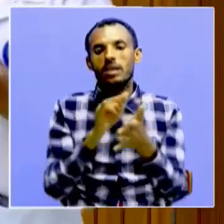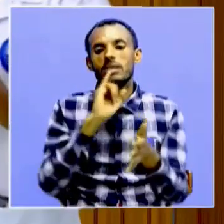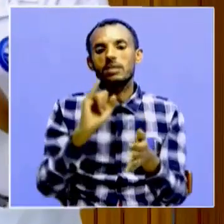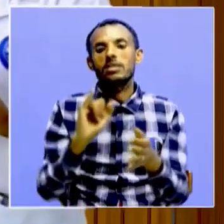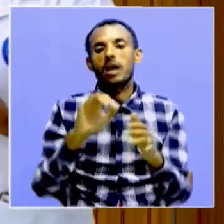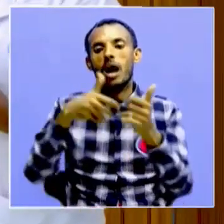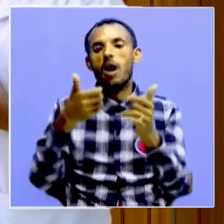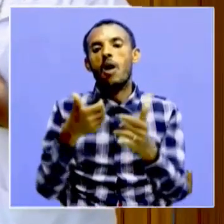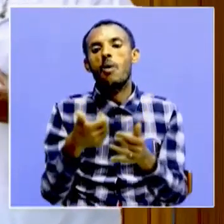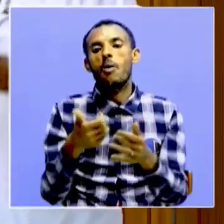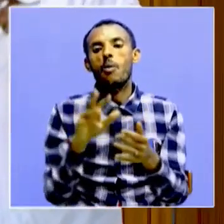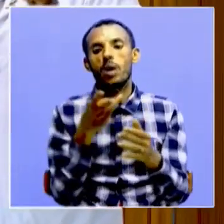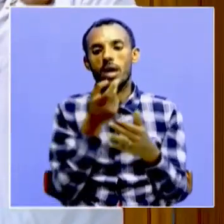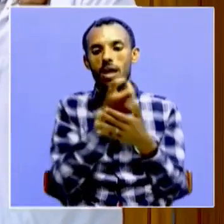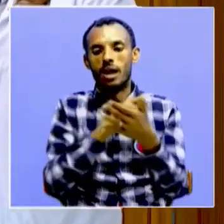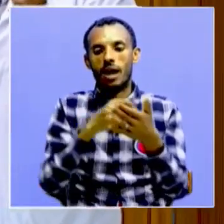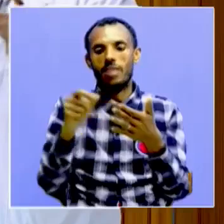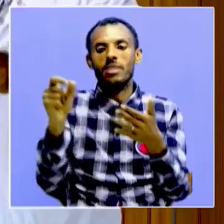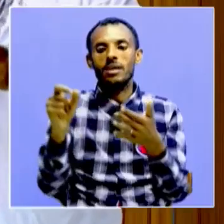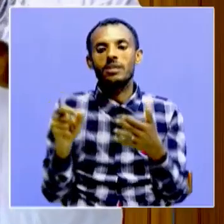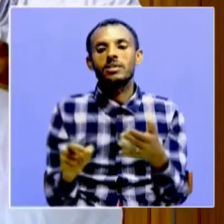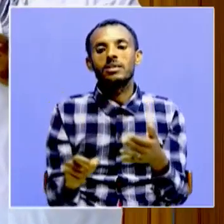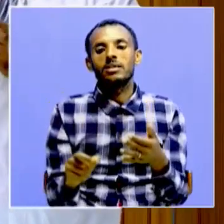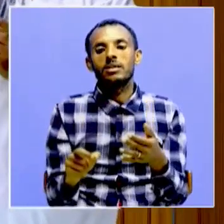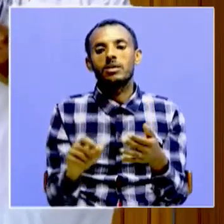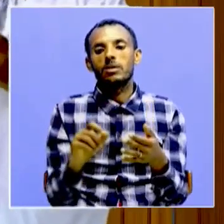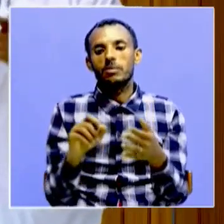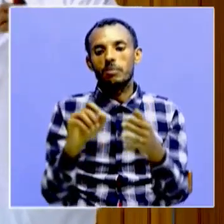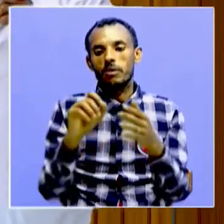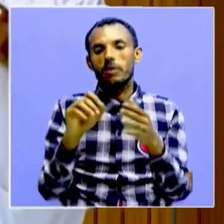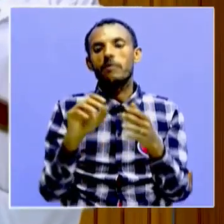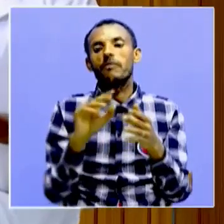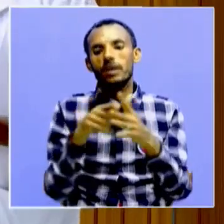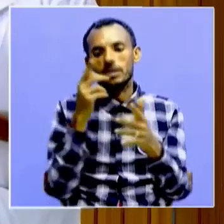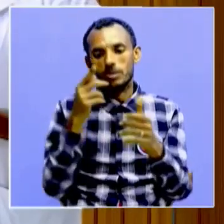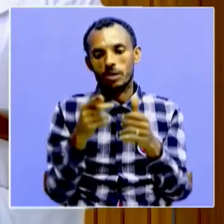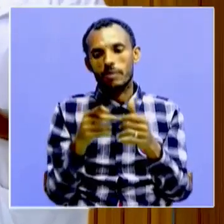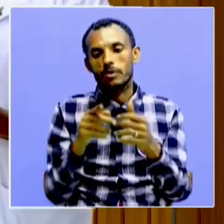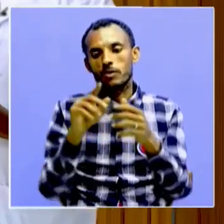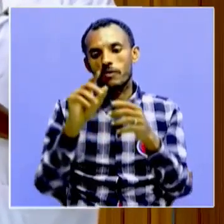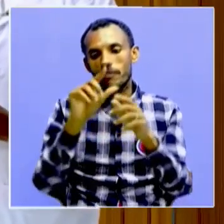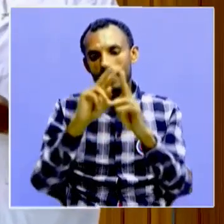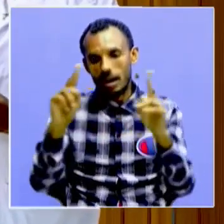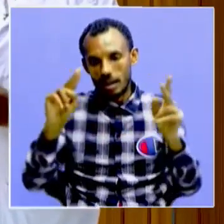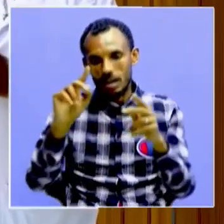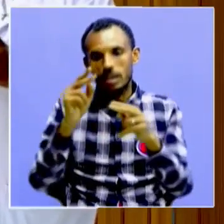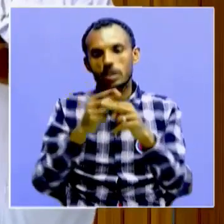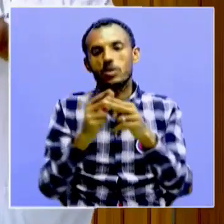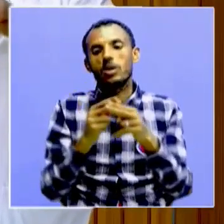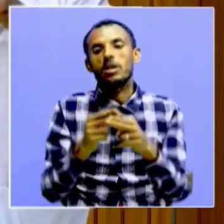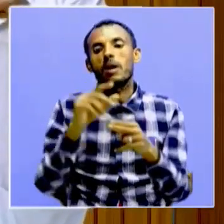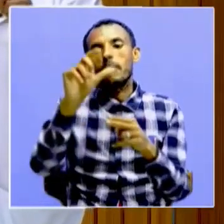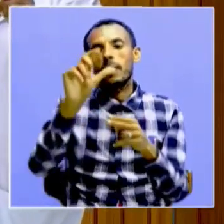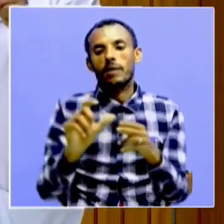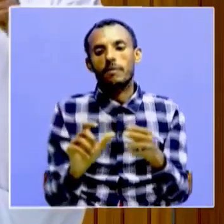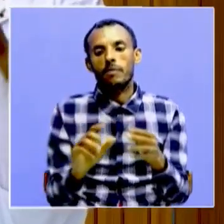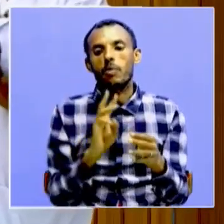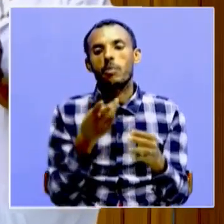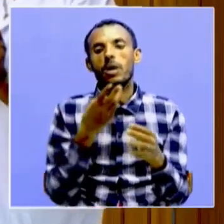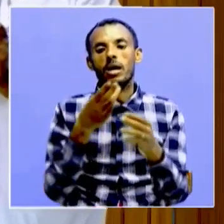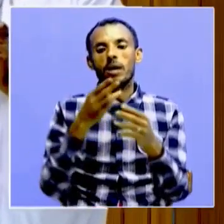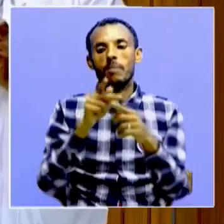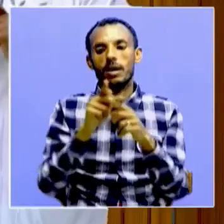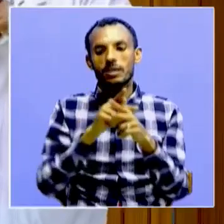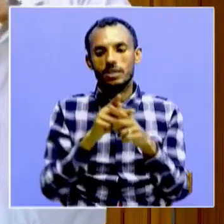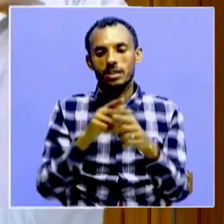we are going to write. First, we begin with a very short paragraphs. Today, we're going to practice a short paragraph with